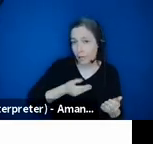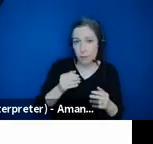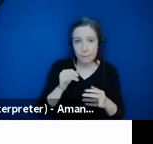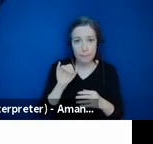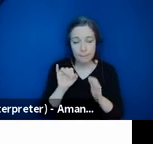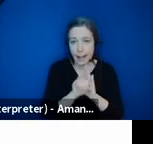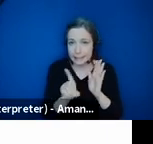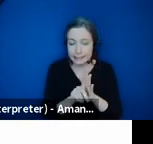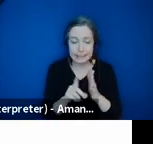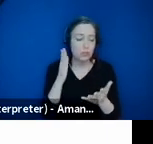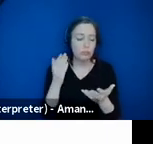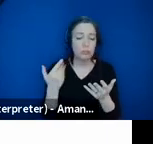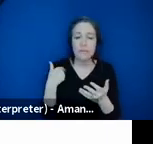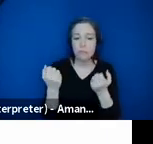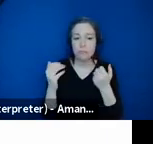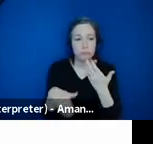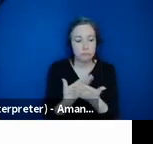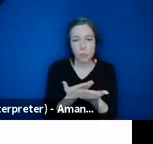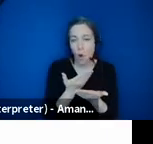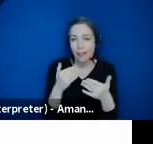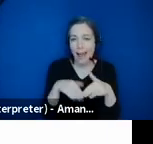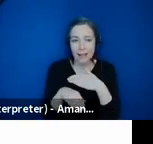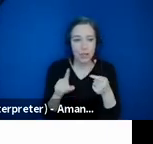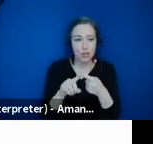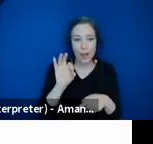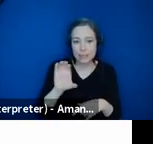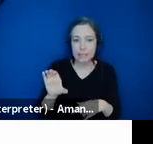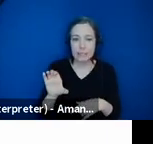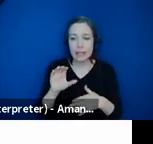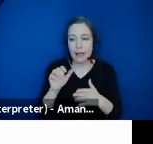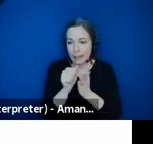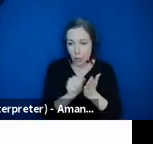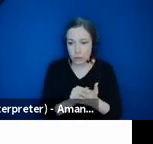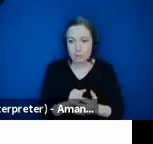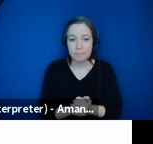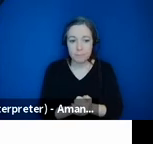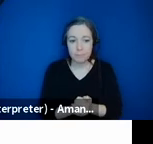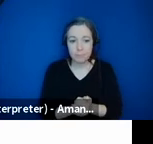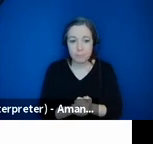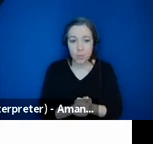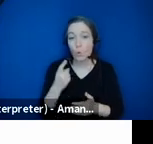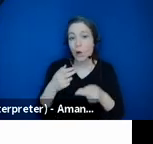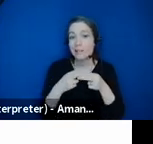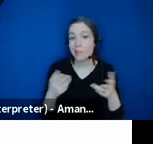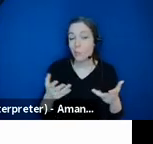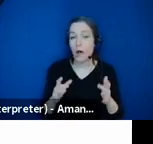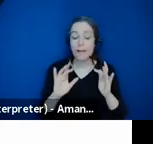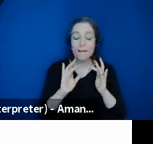so you can log into different FCC accounts, and one of those will be your virtual new student orientation.